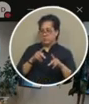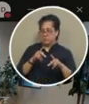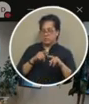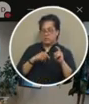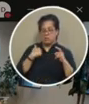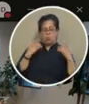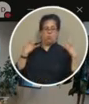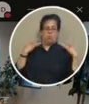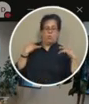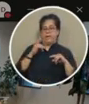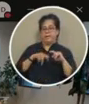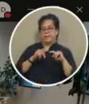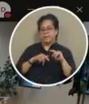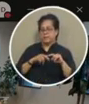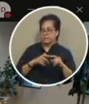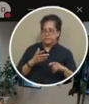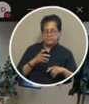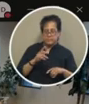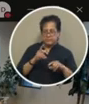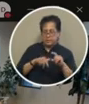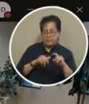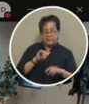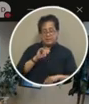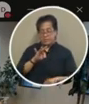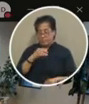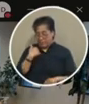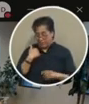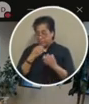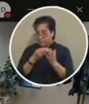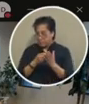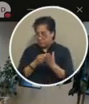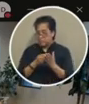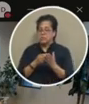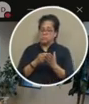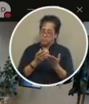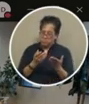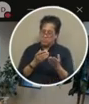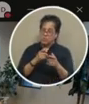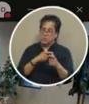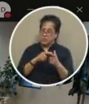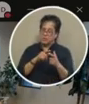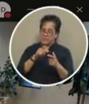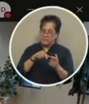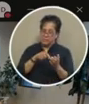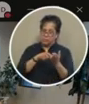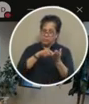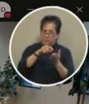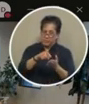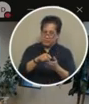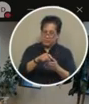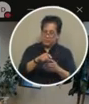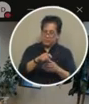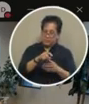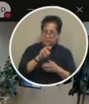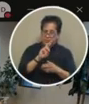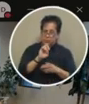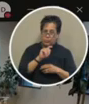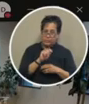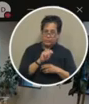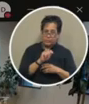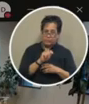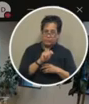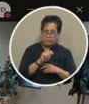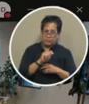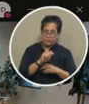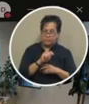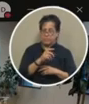rent. Obviously, if they have the means, then they're needing to have to pay their rent. The